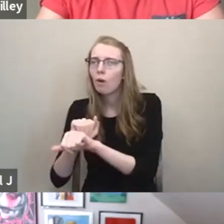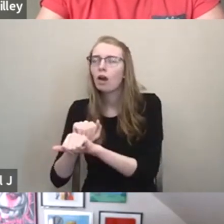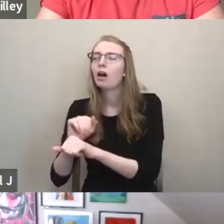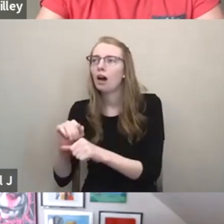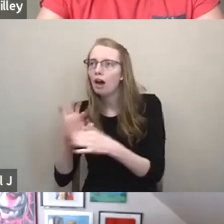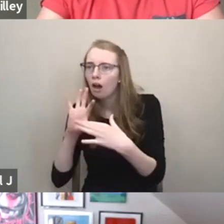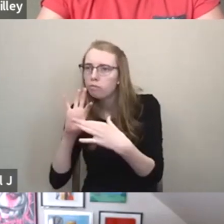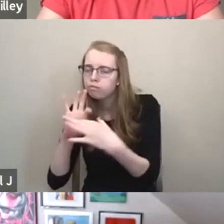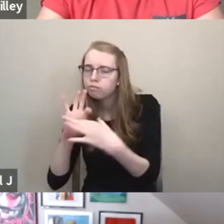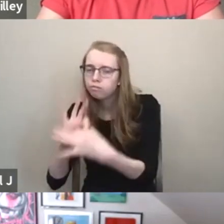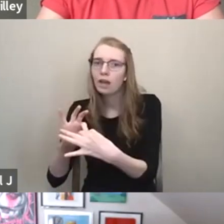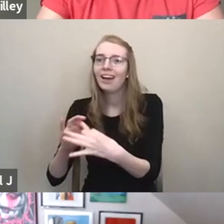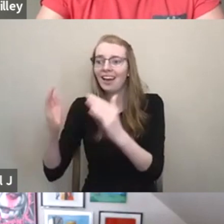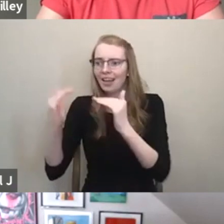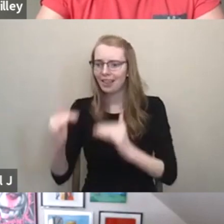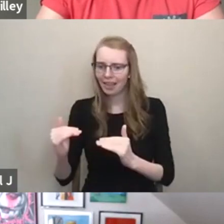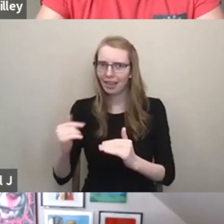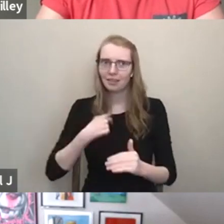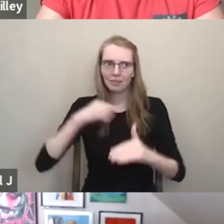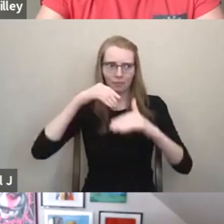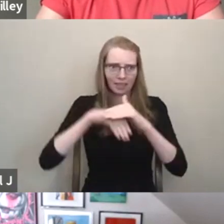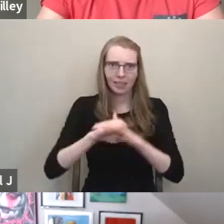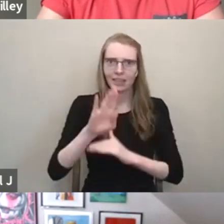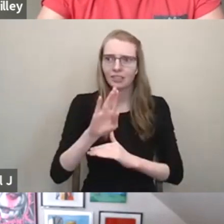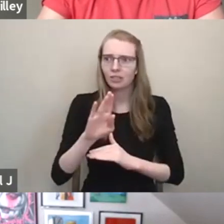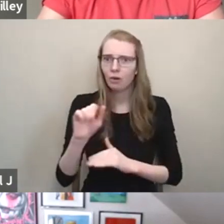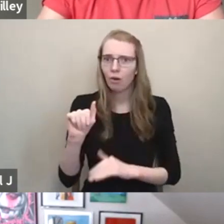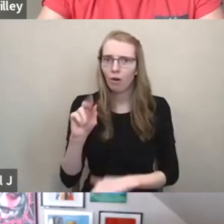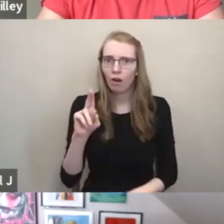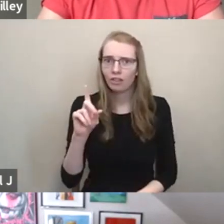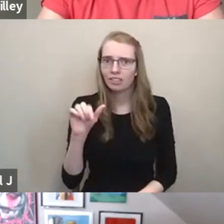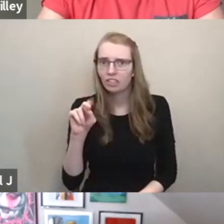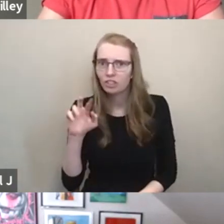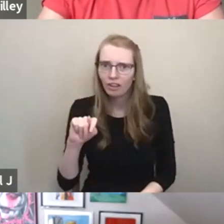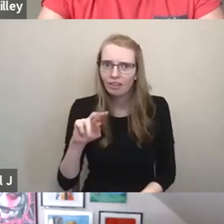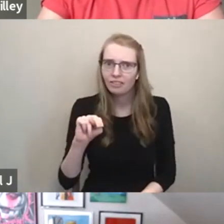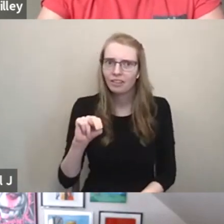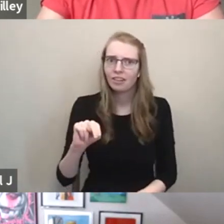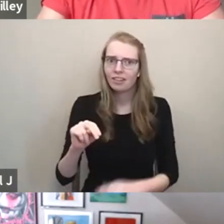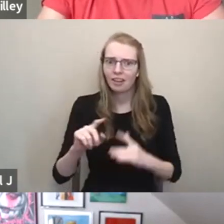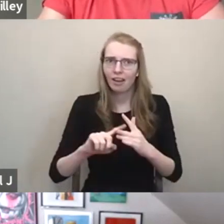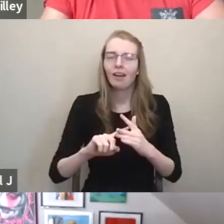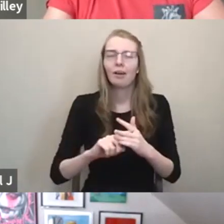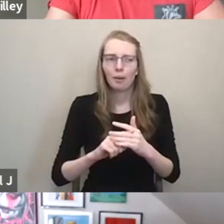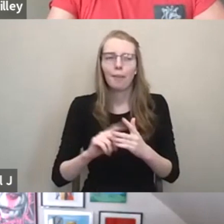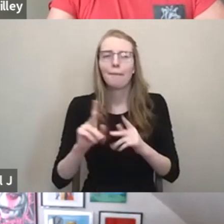as a director, people took them because they knew who I was already through a different lens